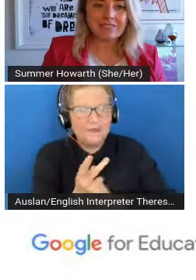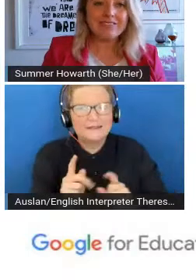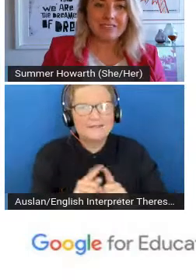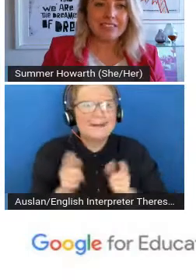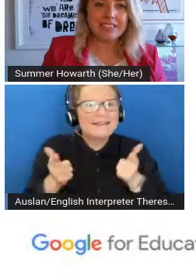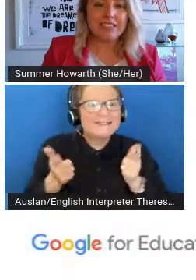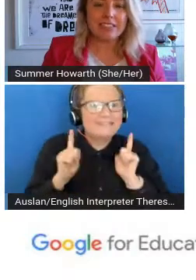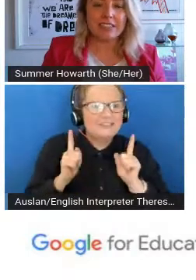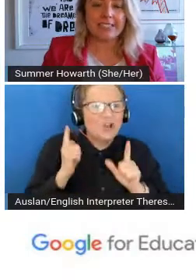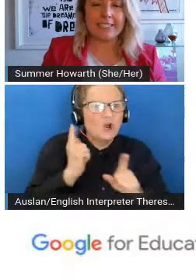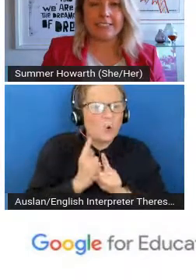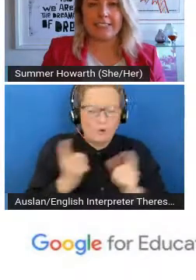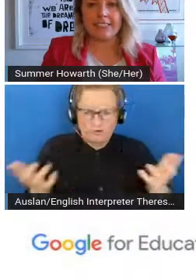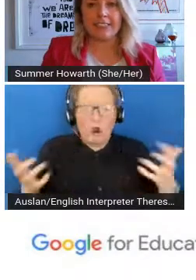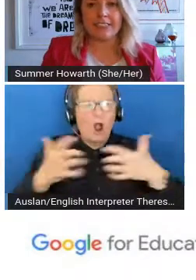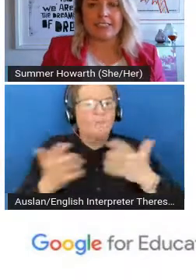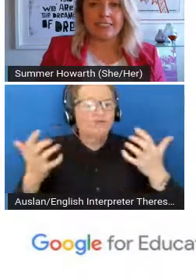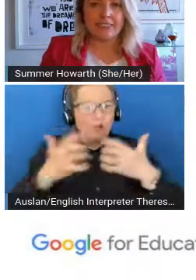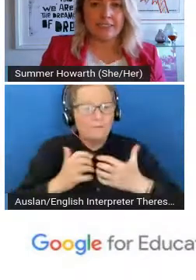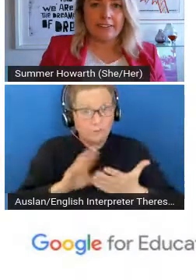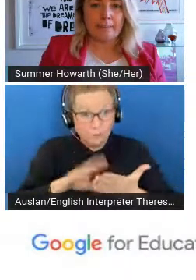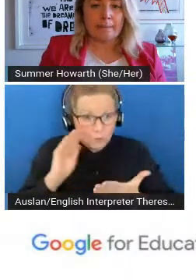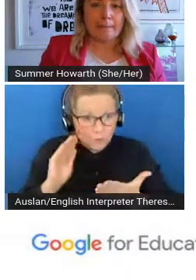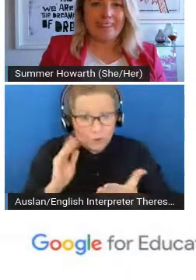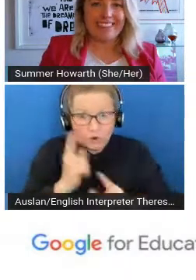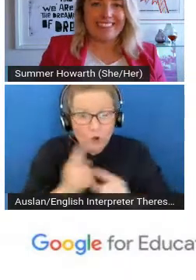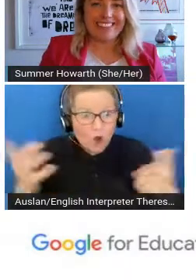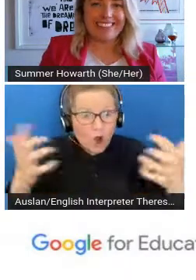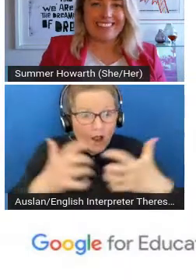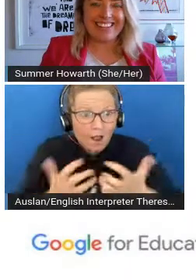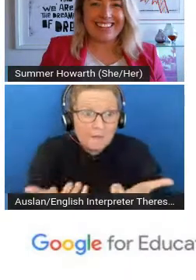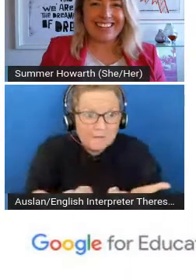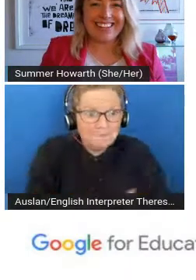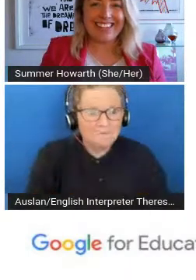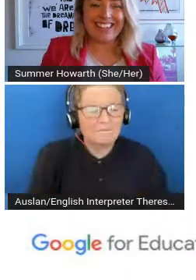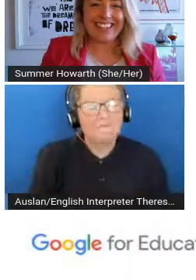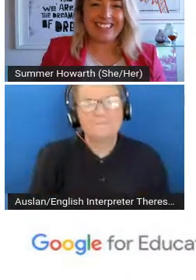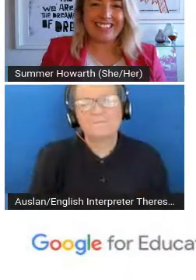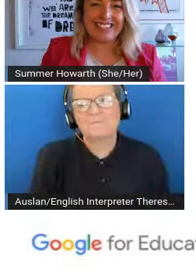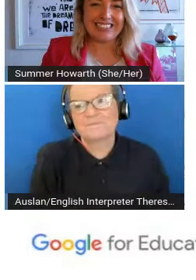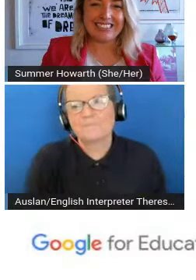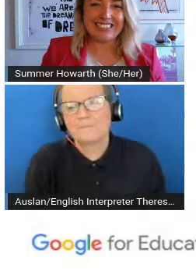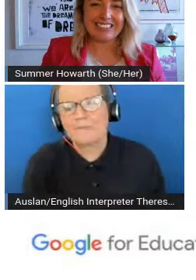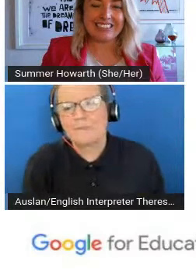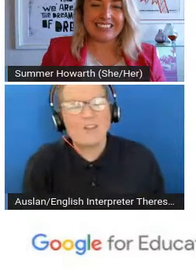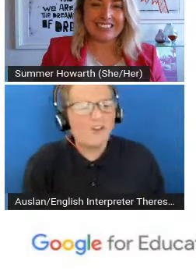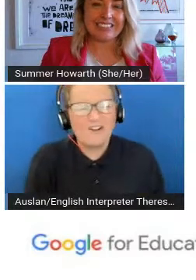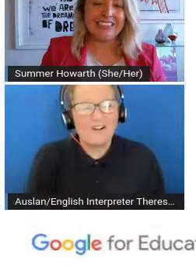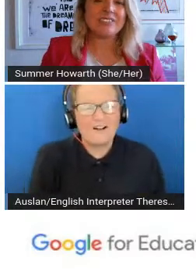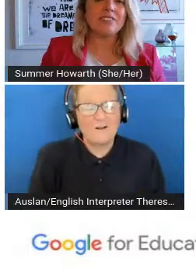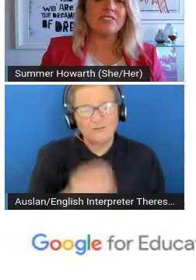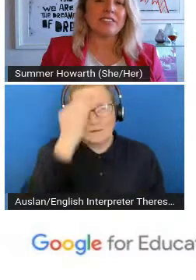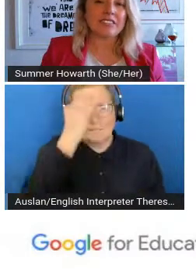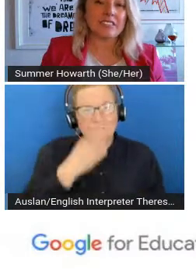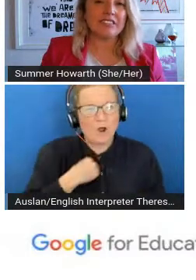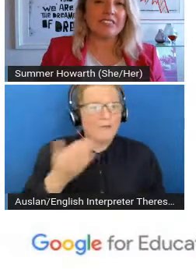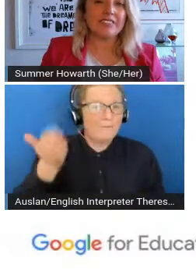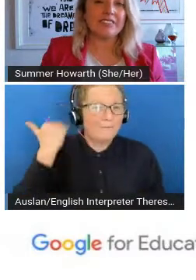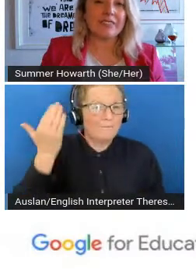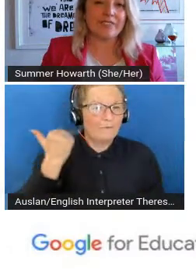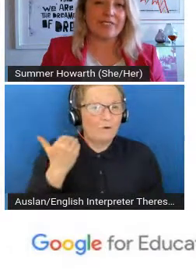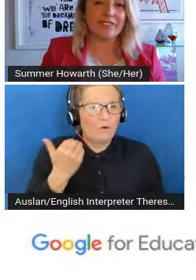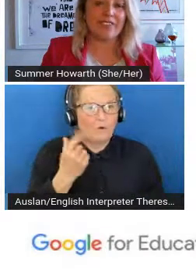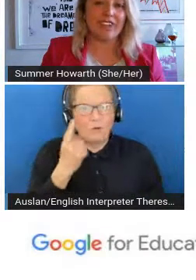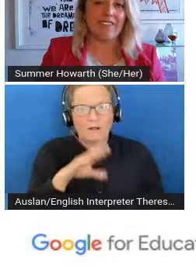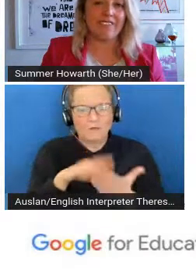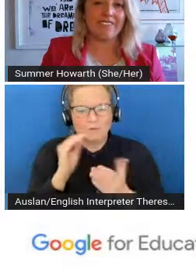You know, your comment reminds me, and I don't have it here to show, but I once saw a student's diorama